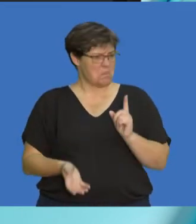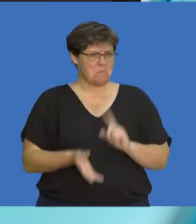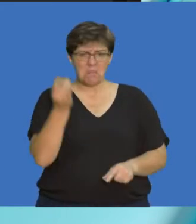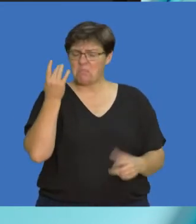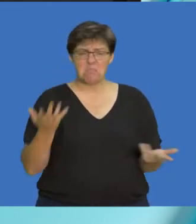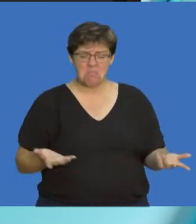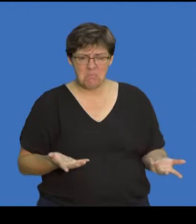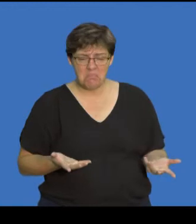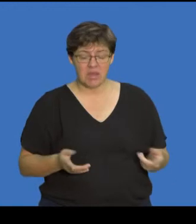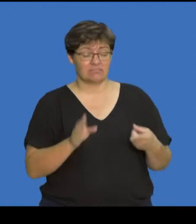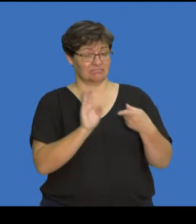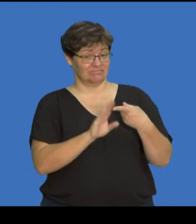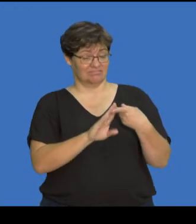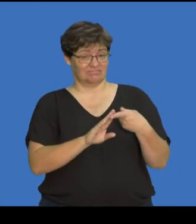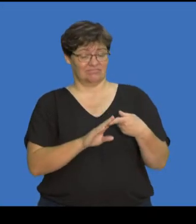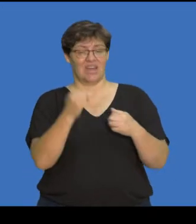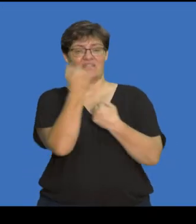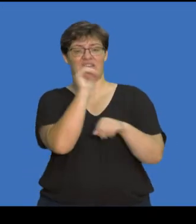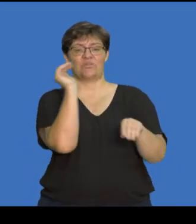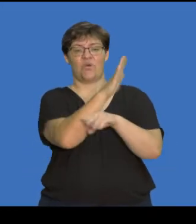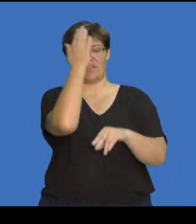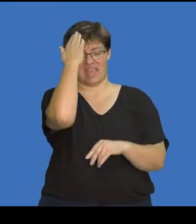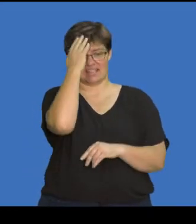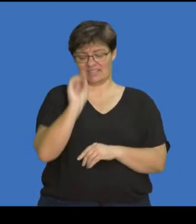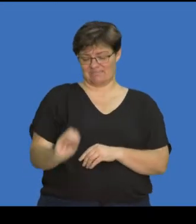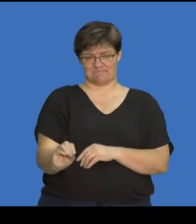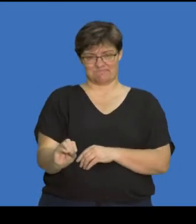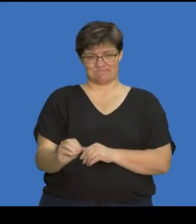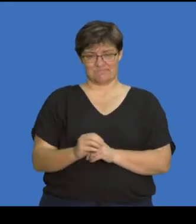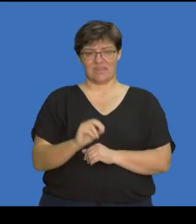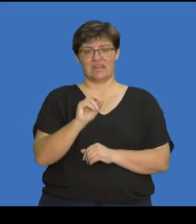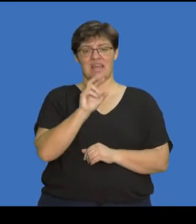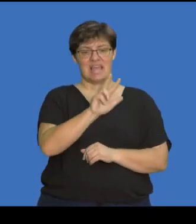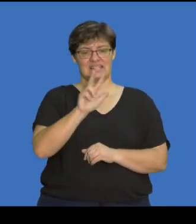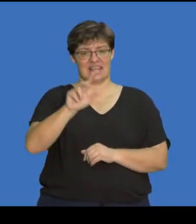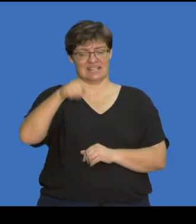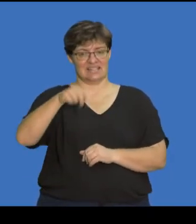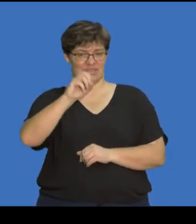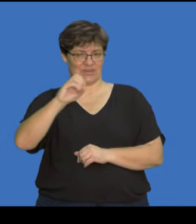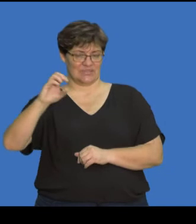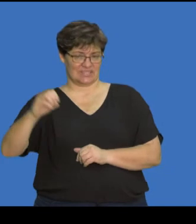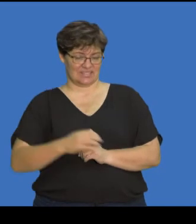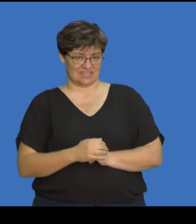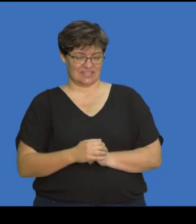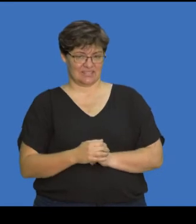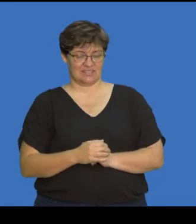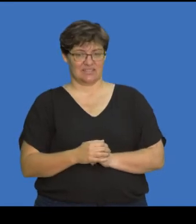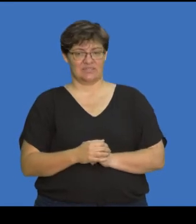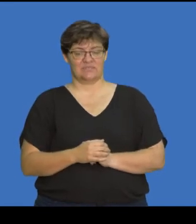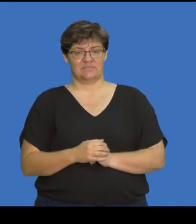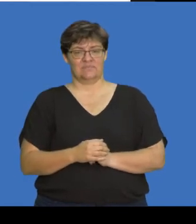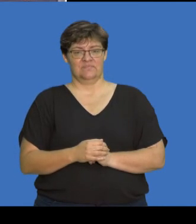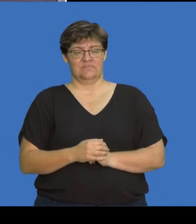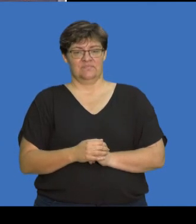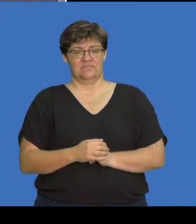from? One, factory overheads. Here we go, 88,000 rand. Okay, so